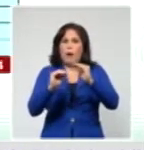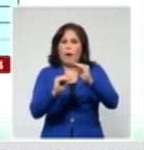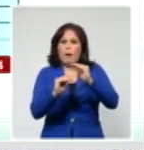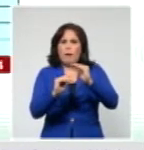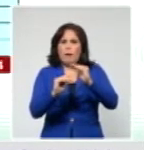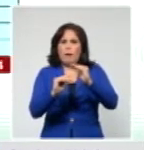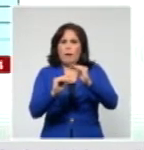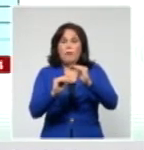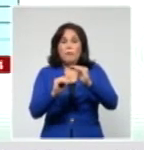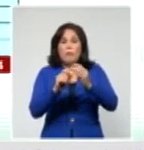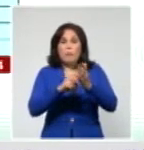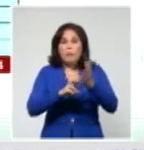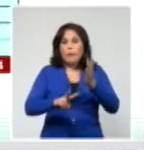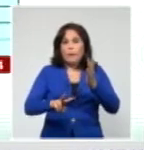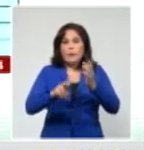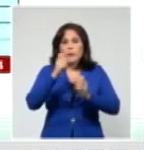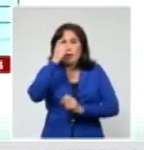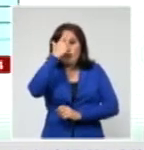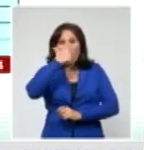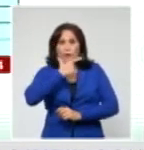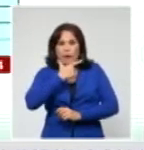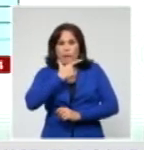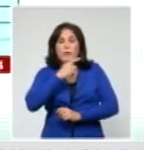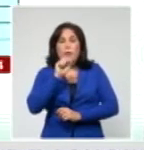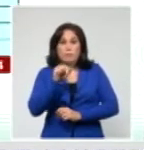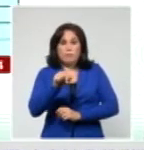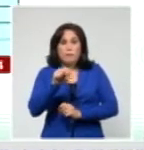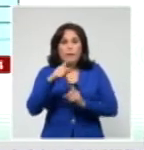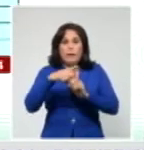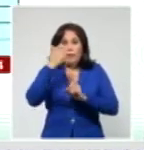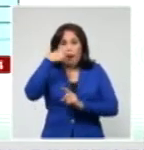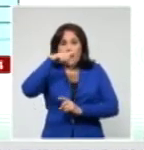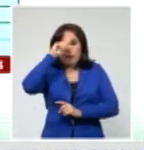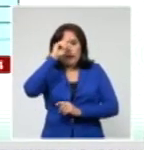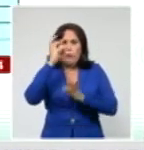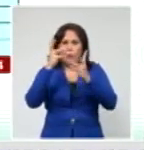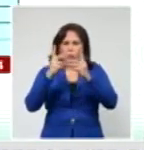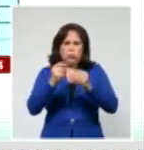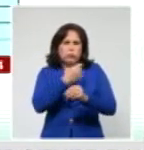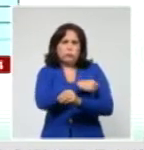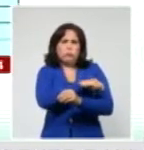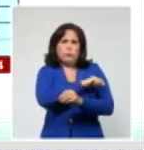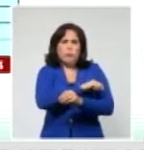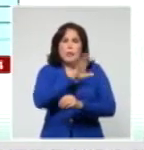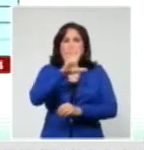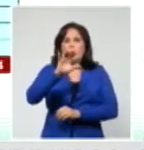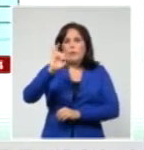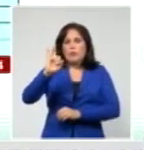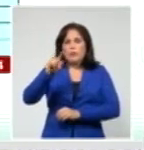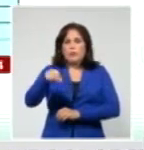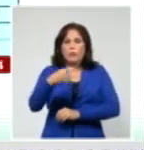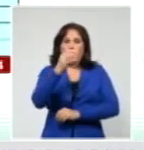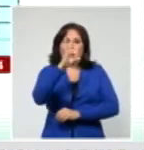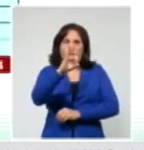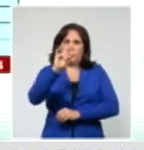57.89. Havana follows with a rate of 18.13, slightly higher than